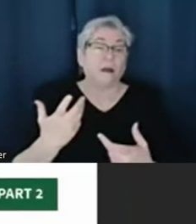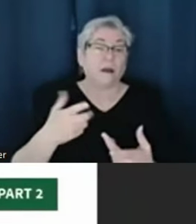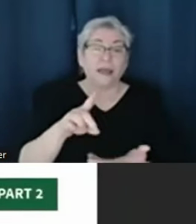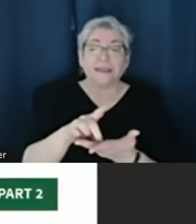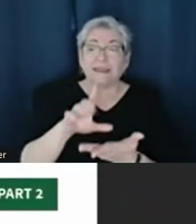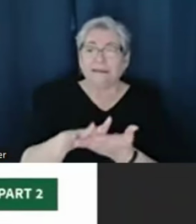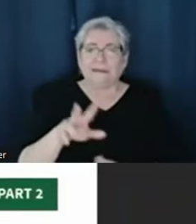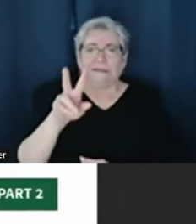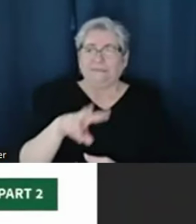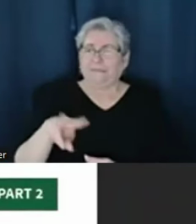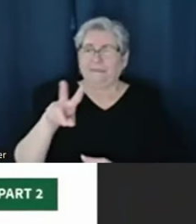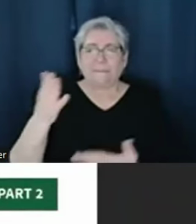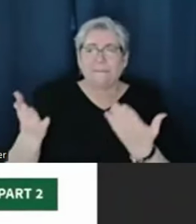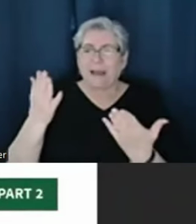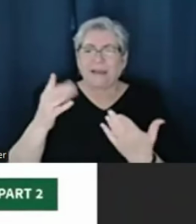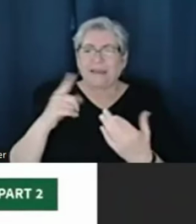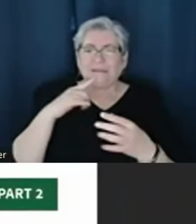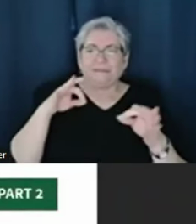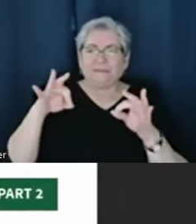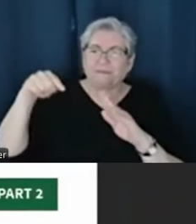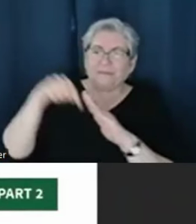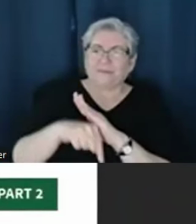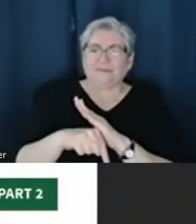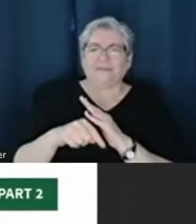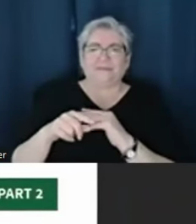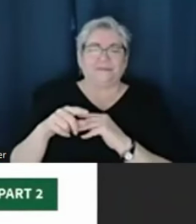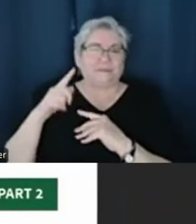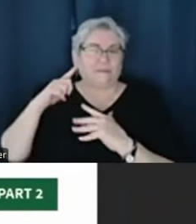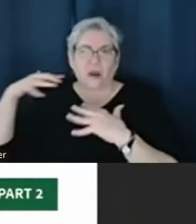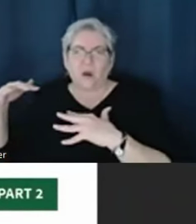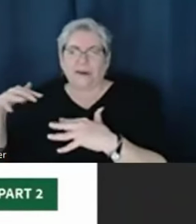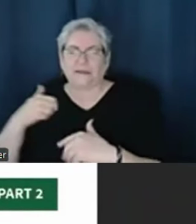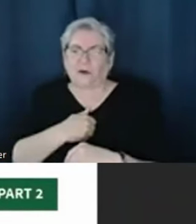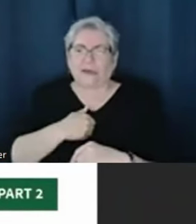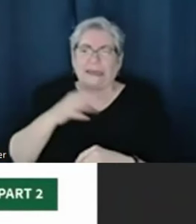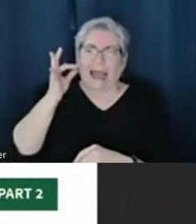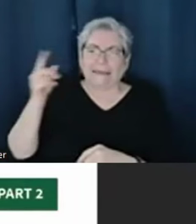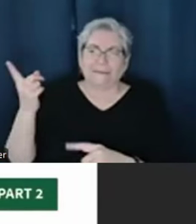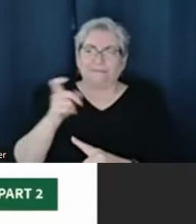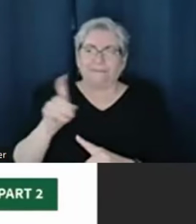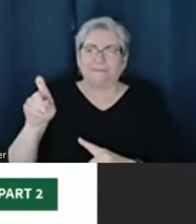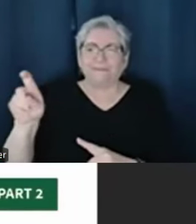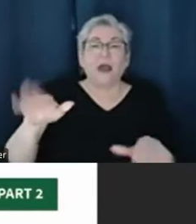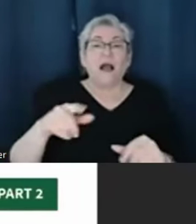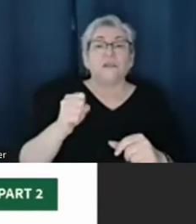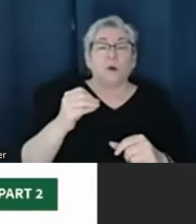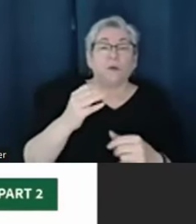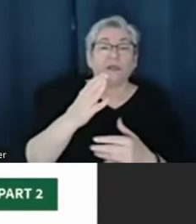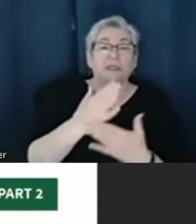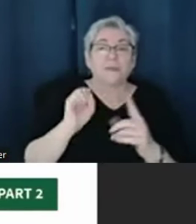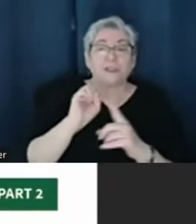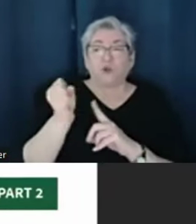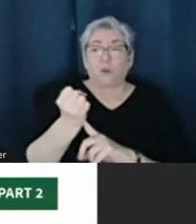into absolute detail. I'm sorry, that was my cat. So in some cases,